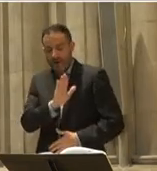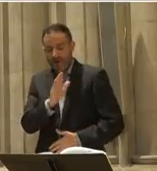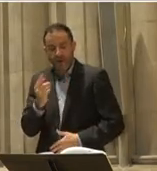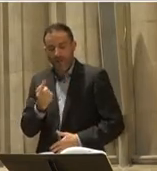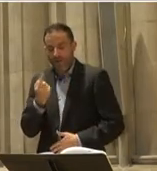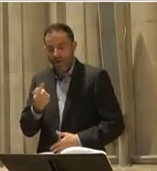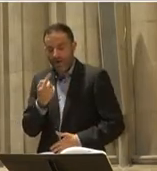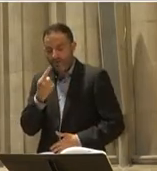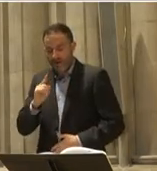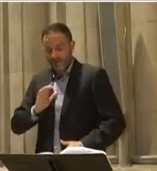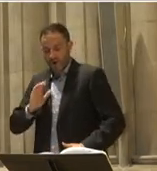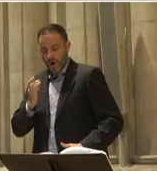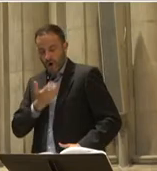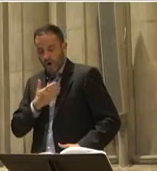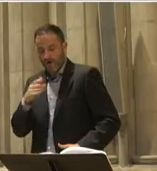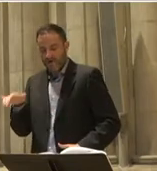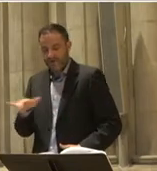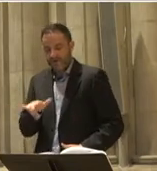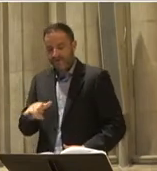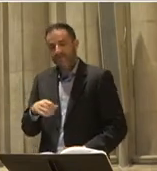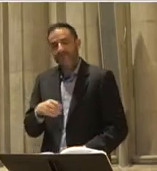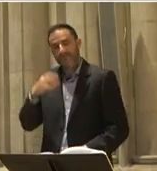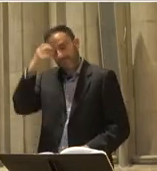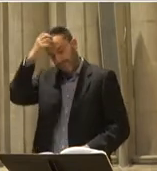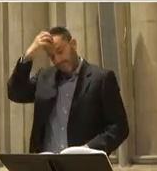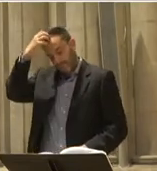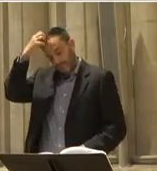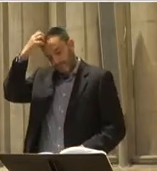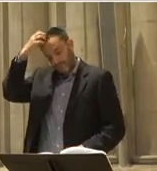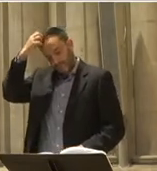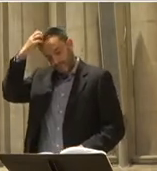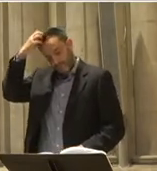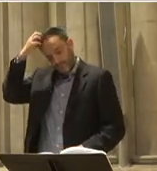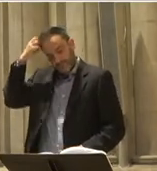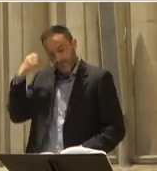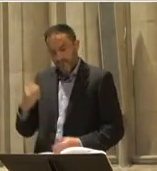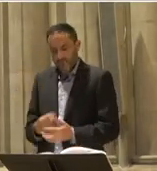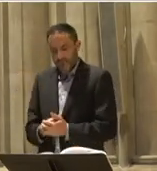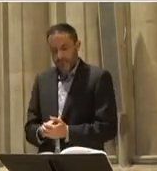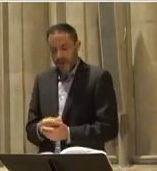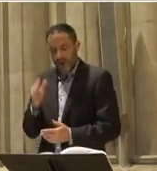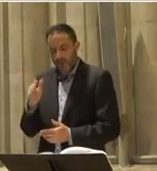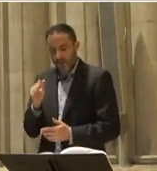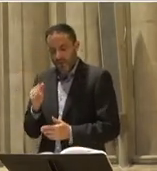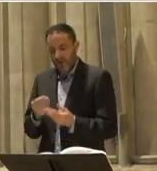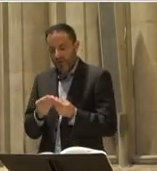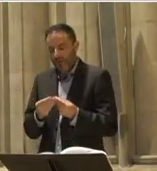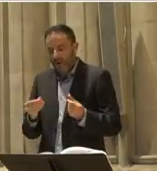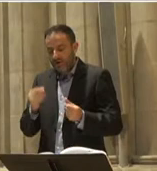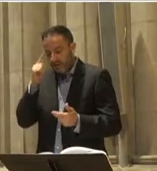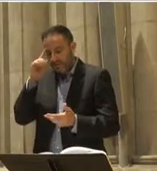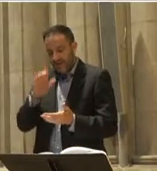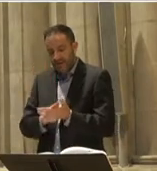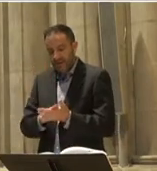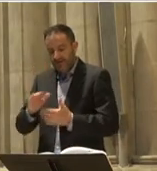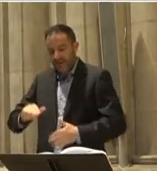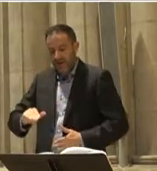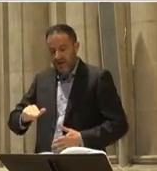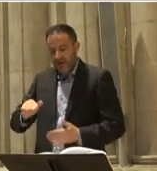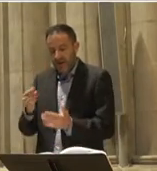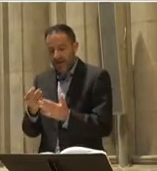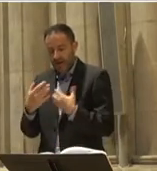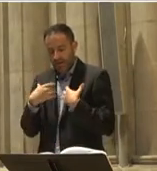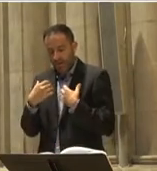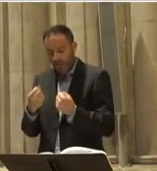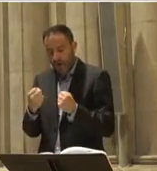alone, but for ours also. It will be reckoned to us who believe in him, who raised Jesus our Lord from